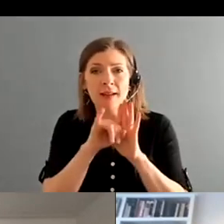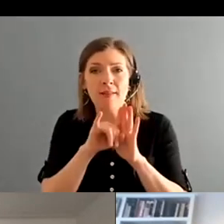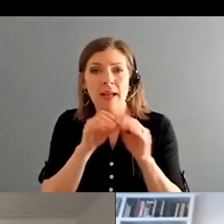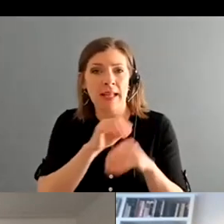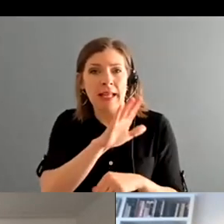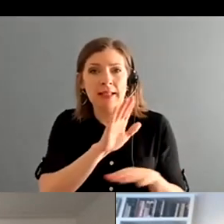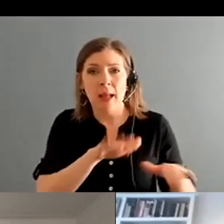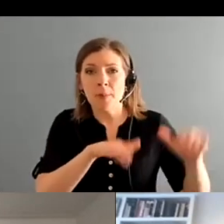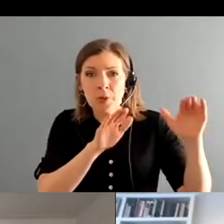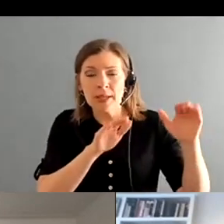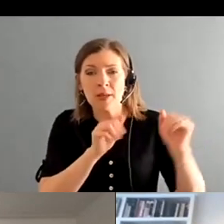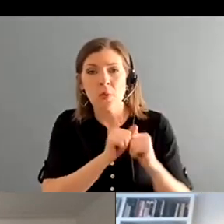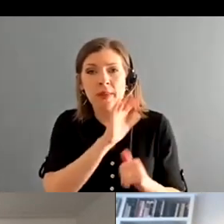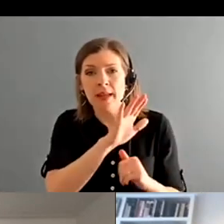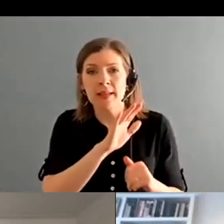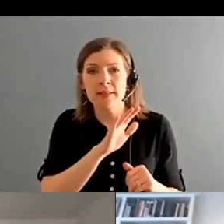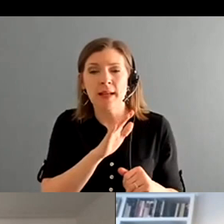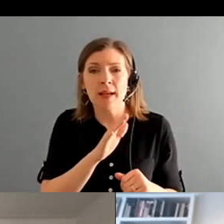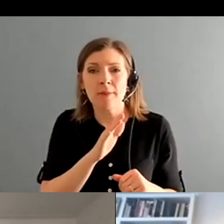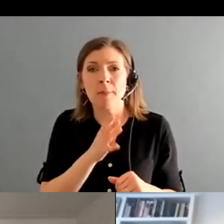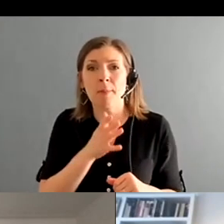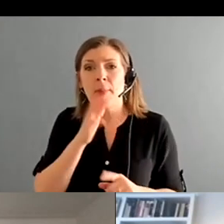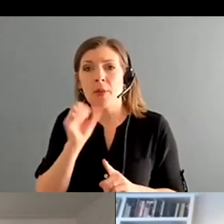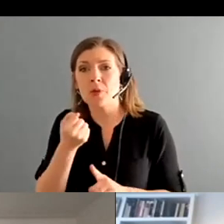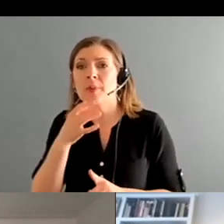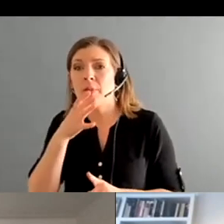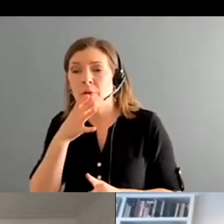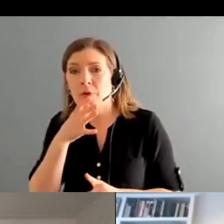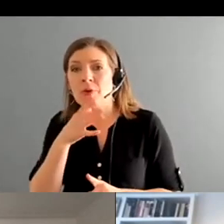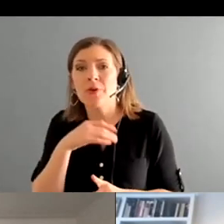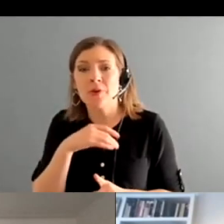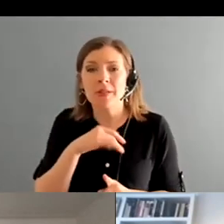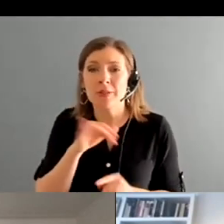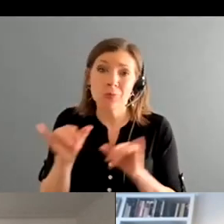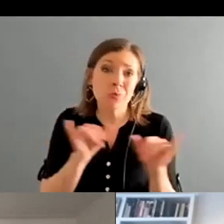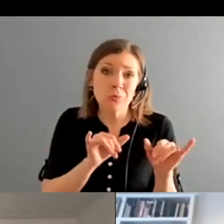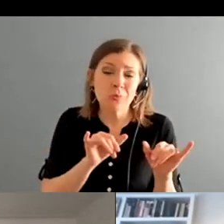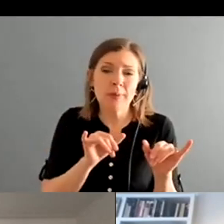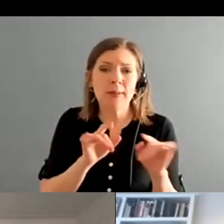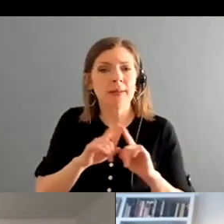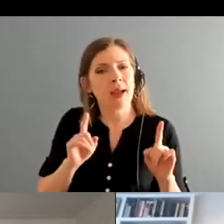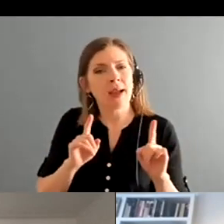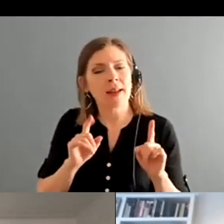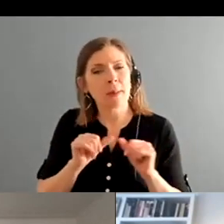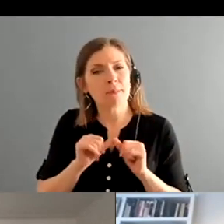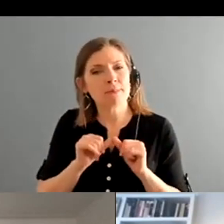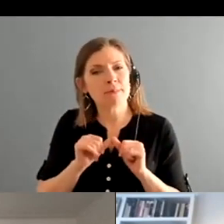his upbringing with his maternal grandmother too. And yet kind of